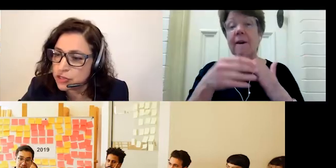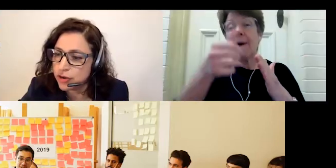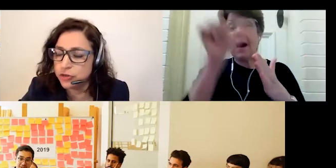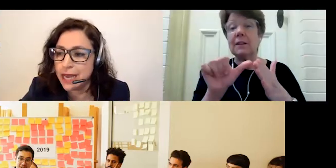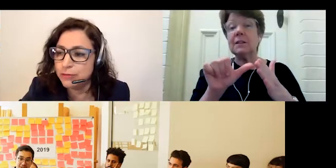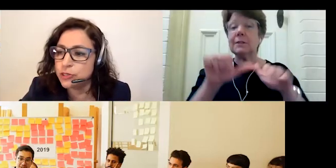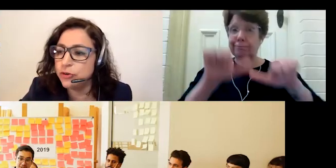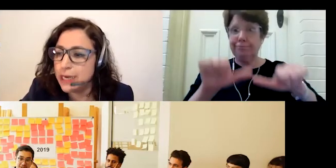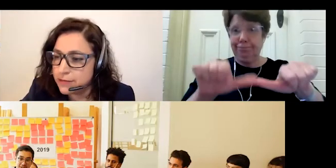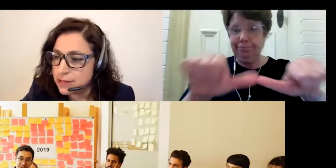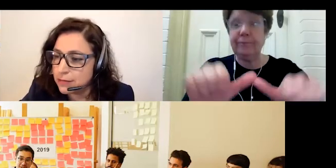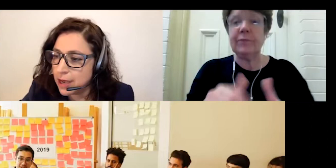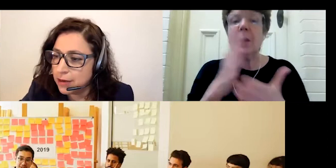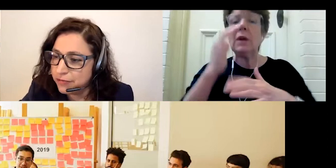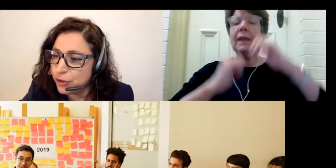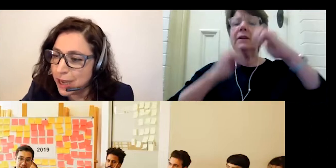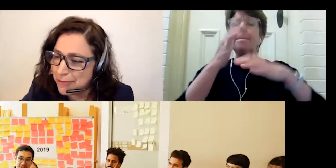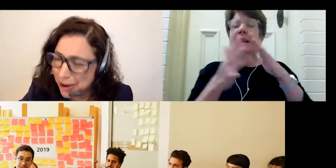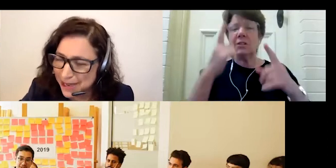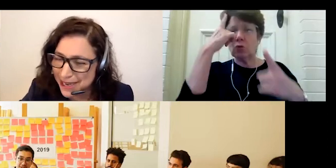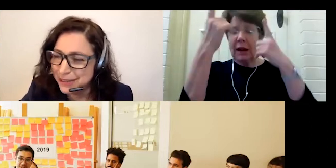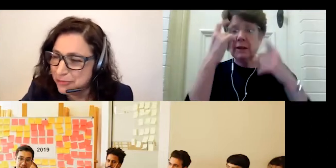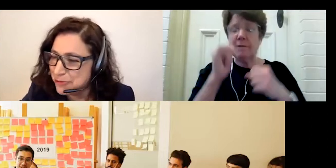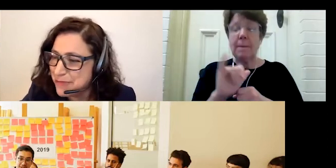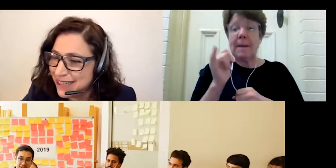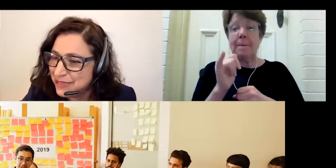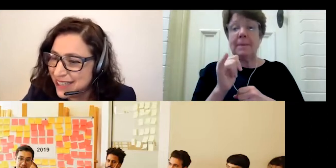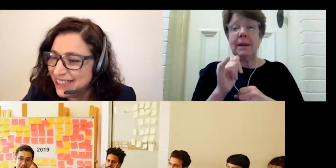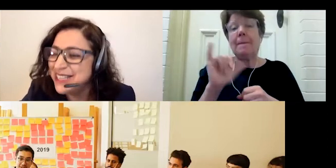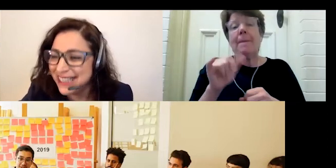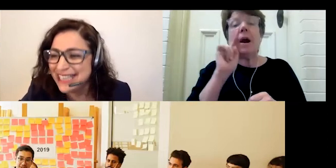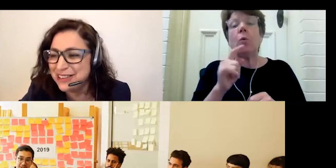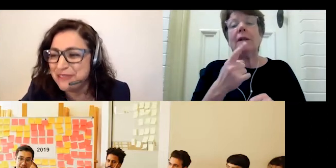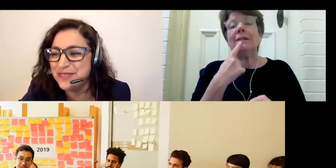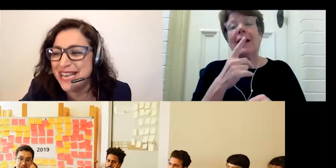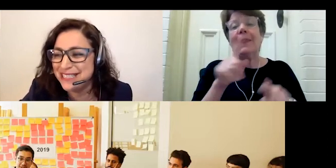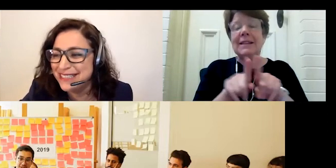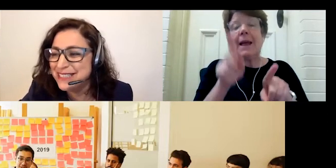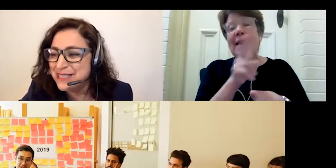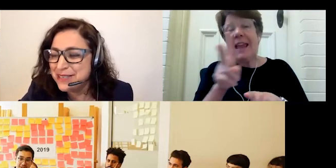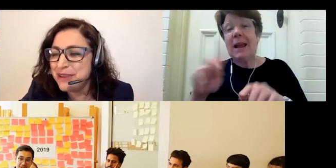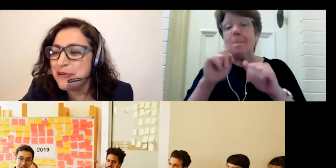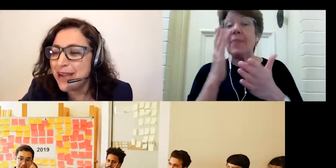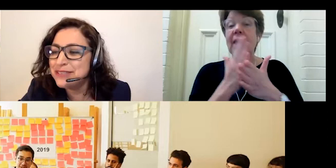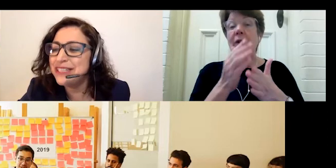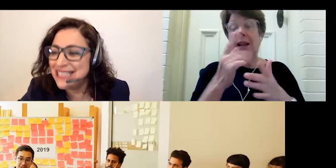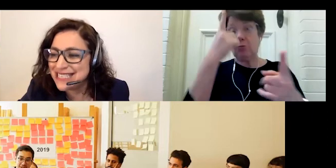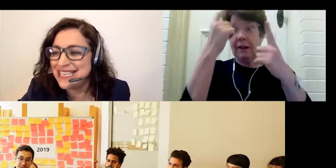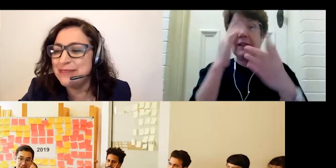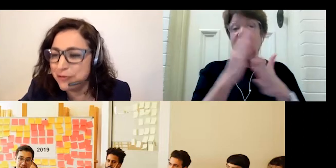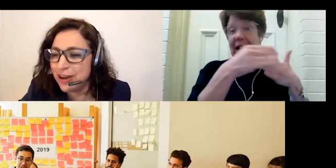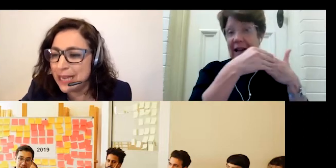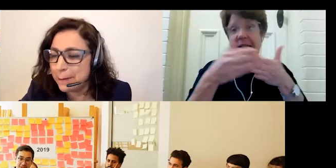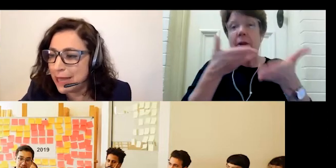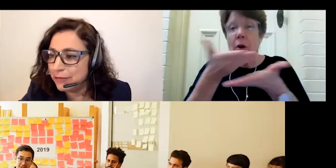Importantly, the structure enables creatives. I feel like I might be a little bit repetitive here. They're leading the conversation. We're actively